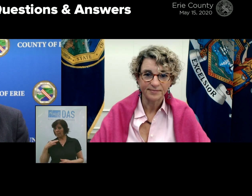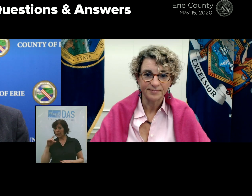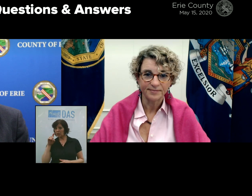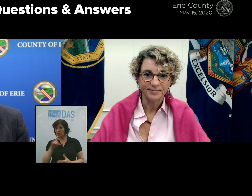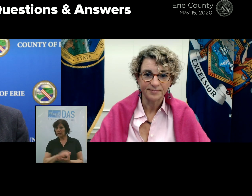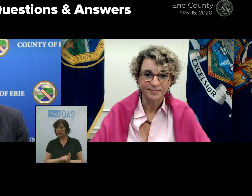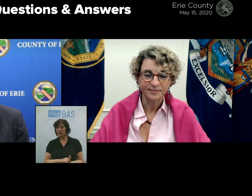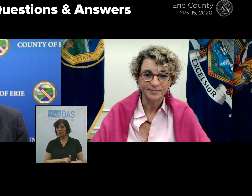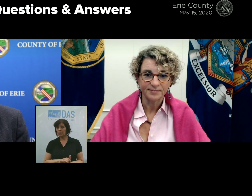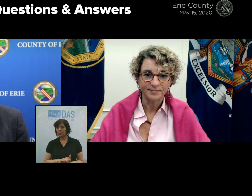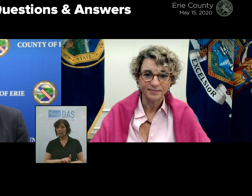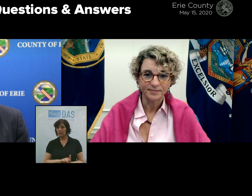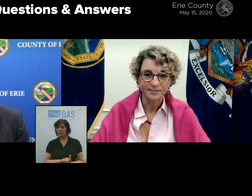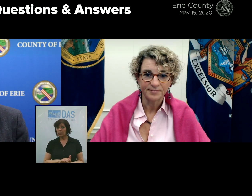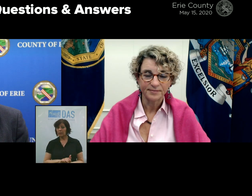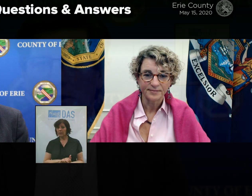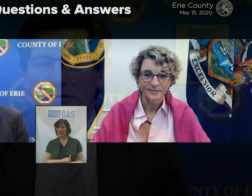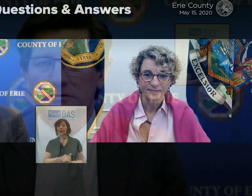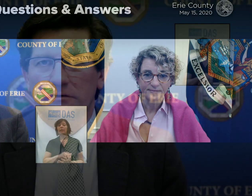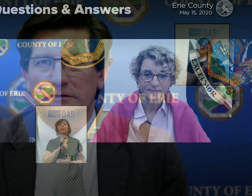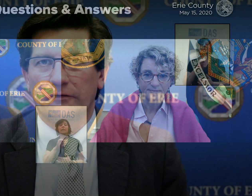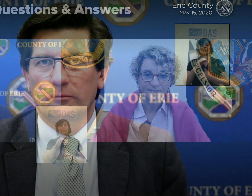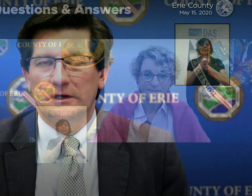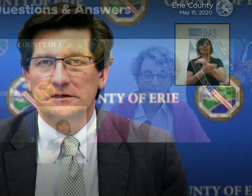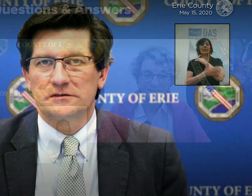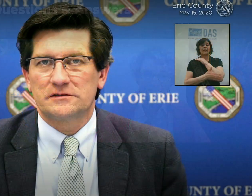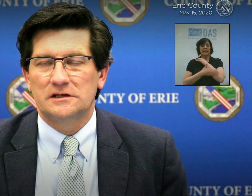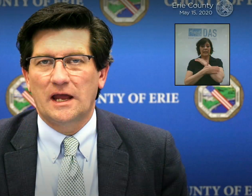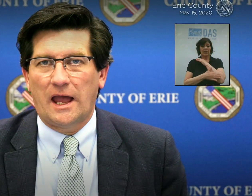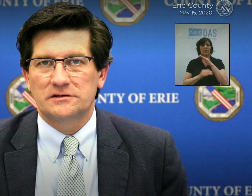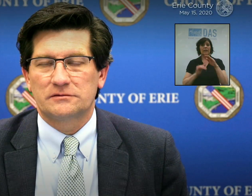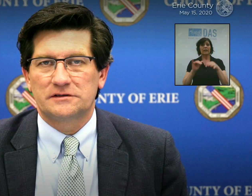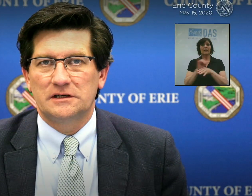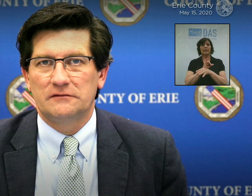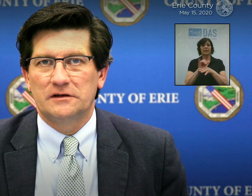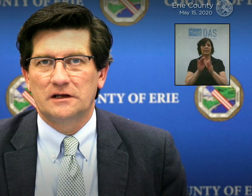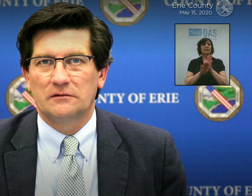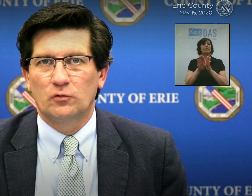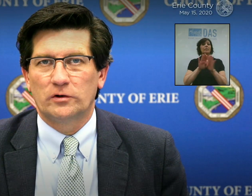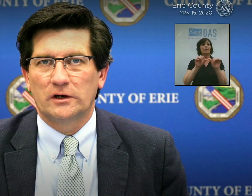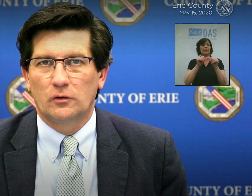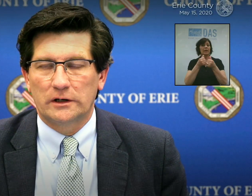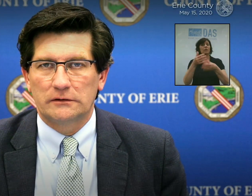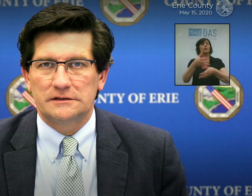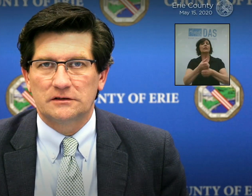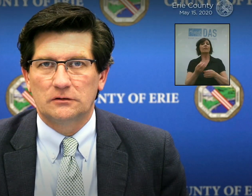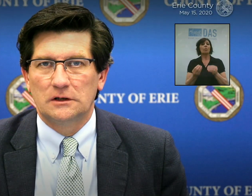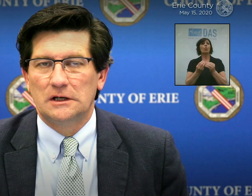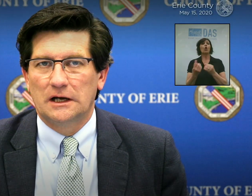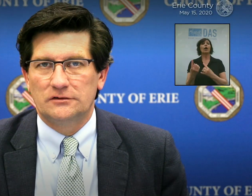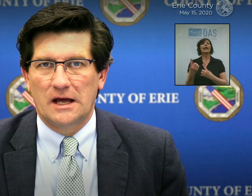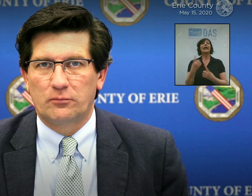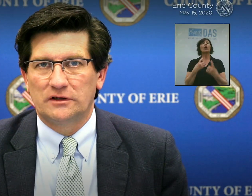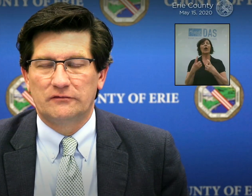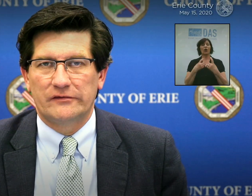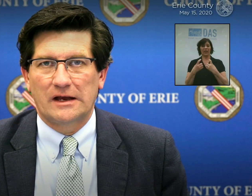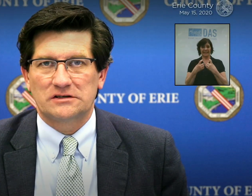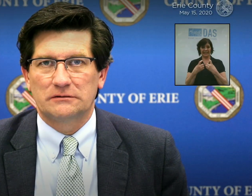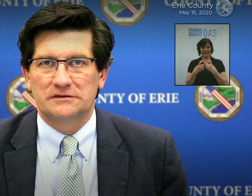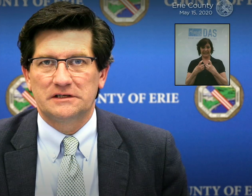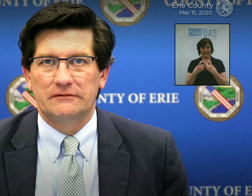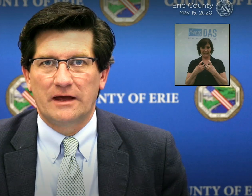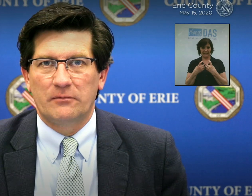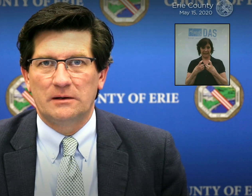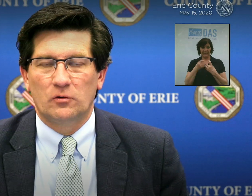loans? The Erie County Industrial Development Agency has received more inquiries, though I do not believe they've